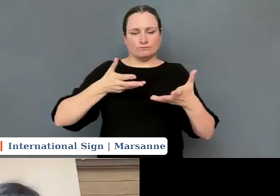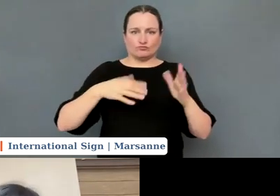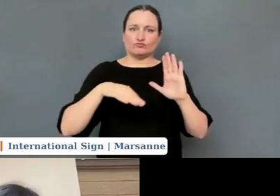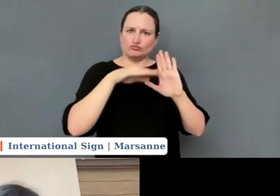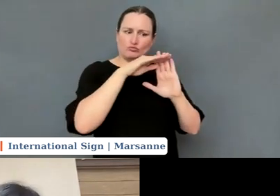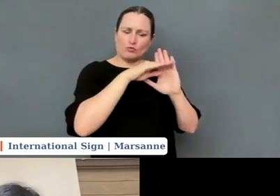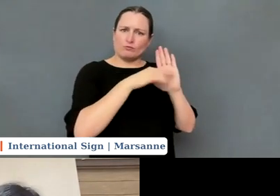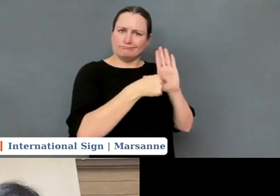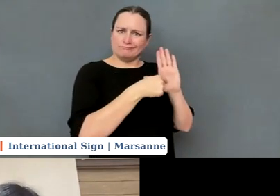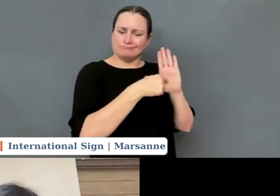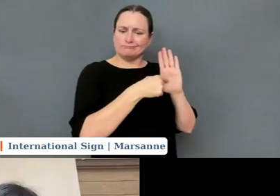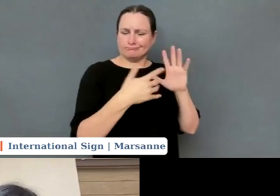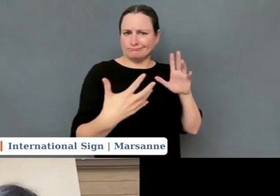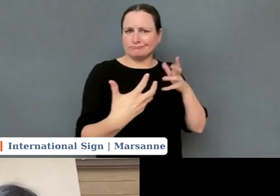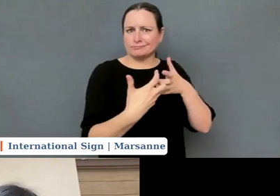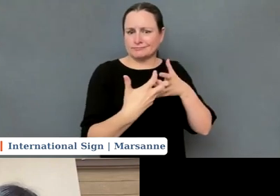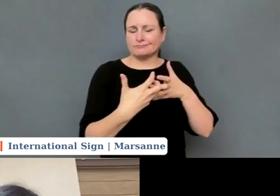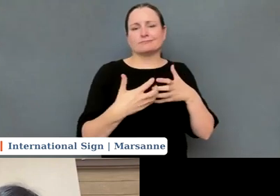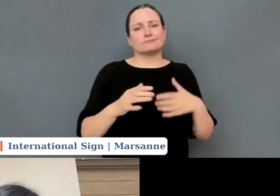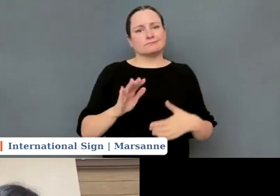programs to address the gender